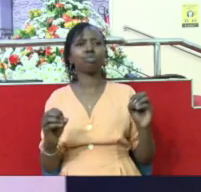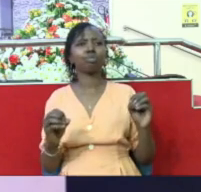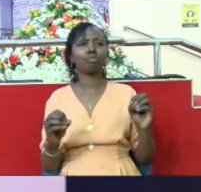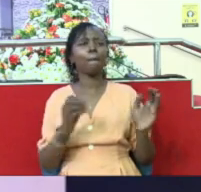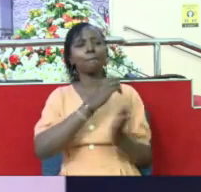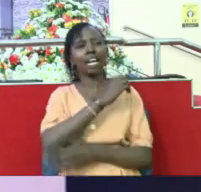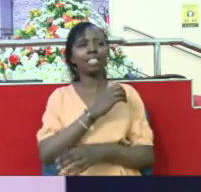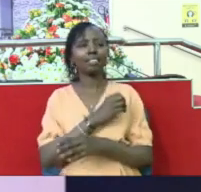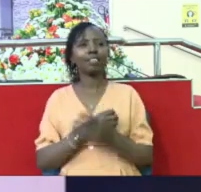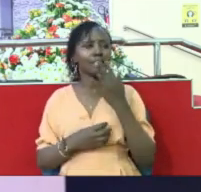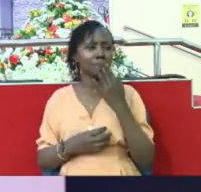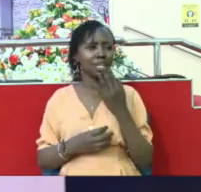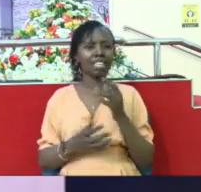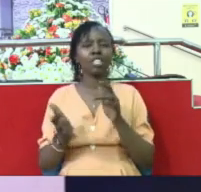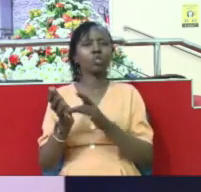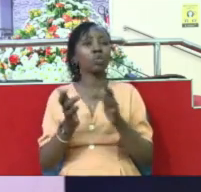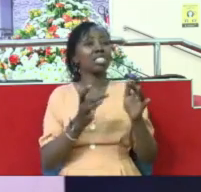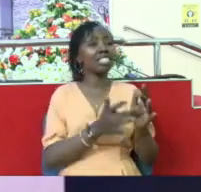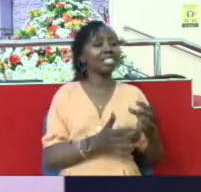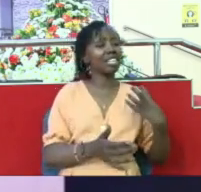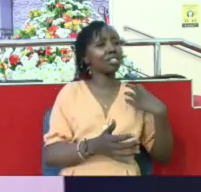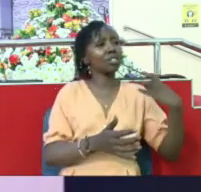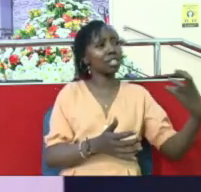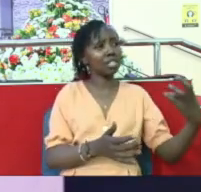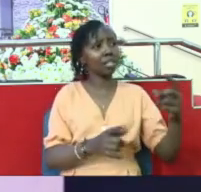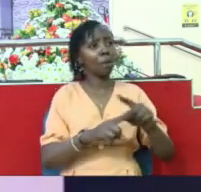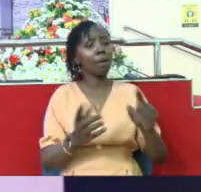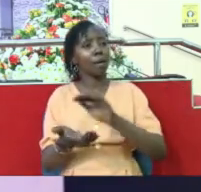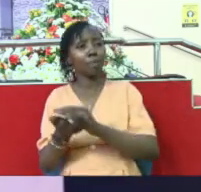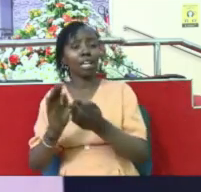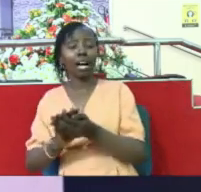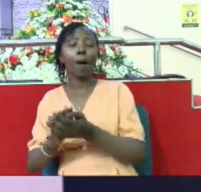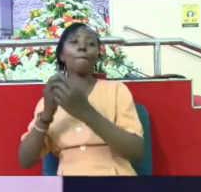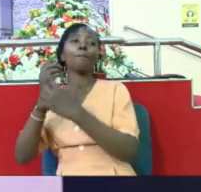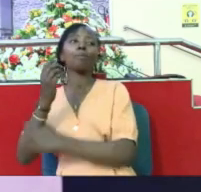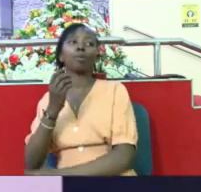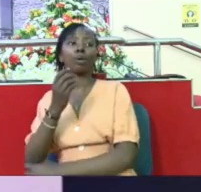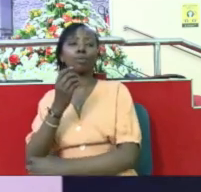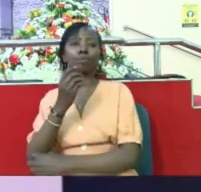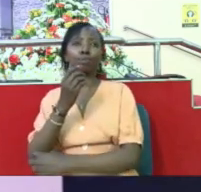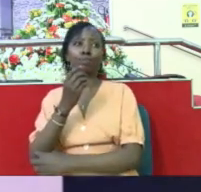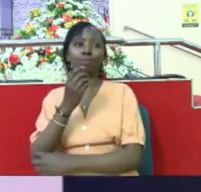rich. He became poor. The birds of the air have nests.